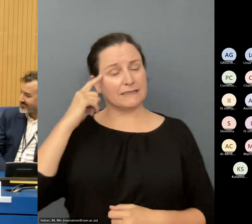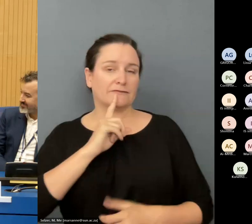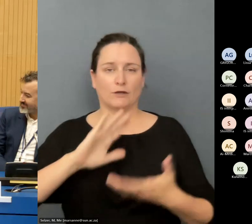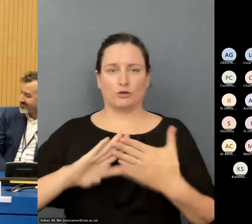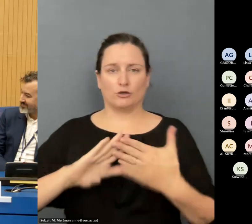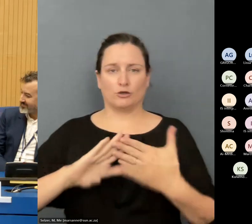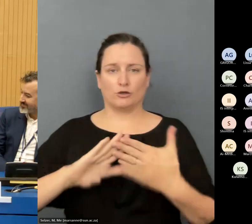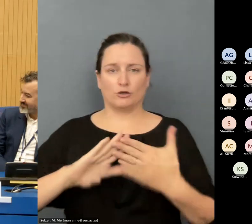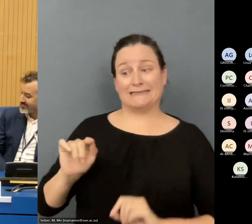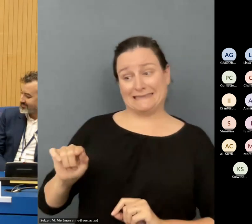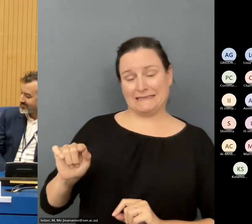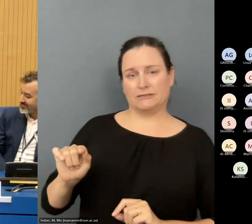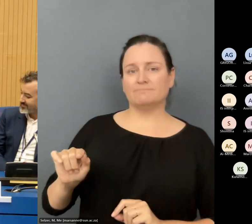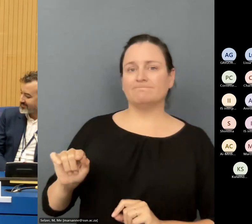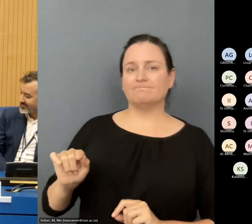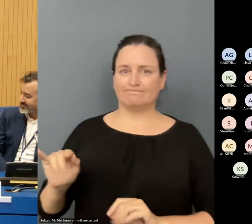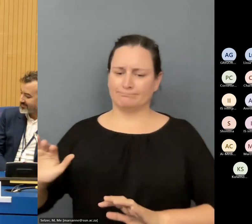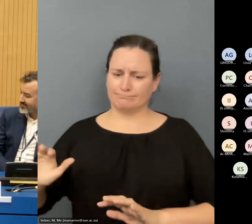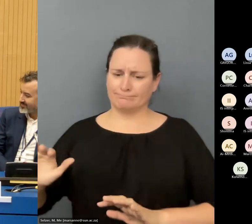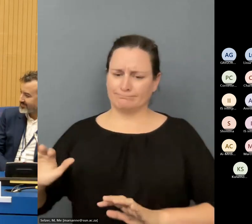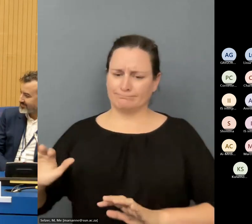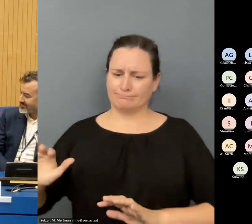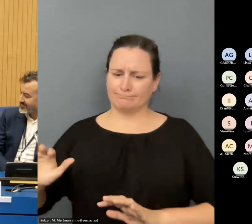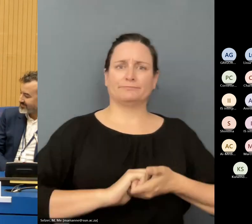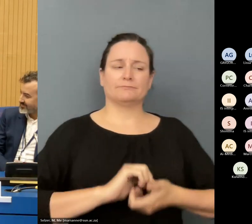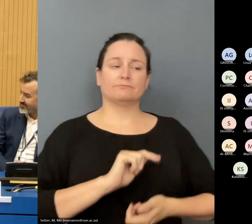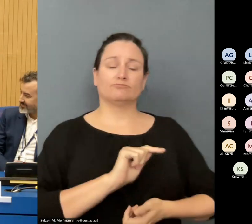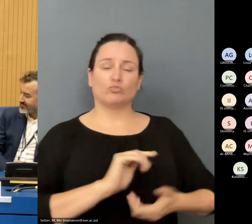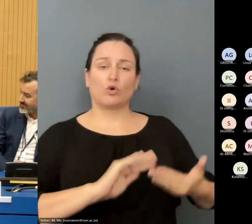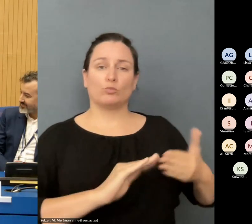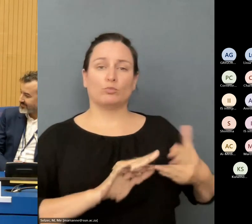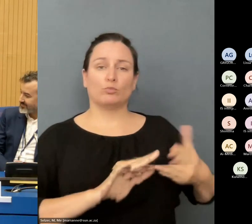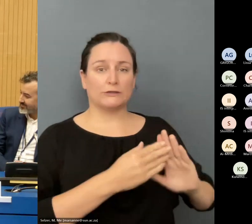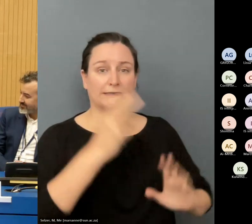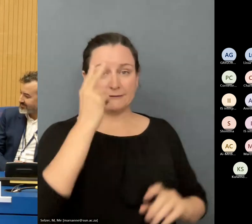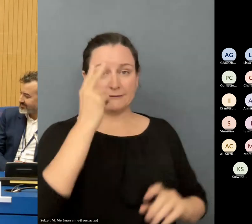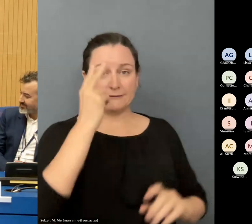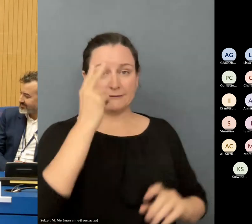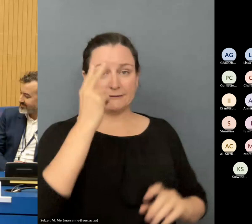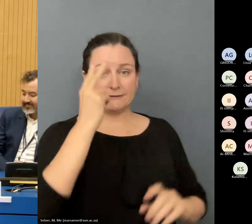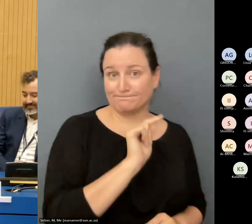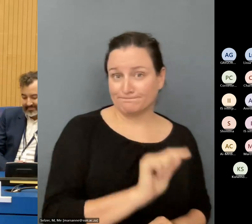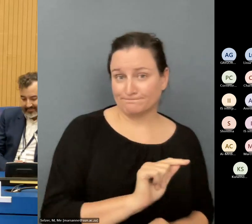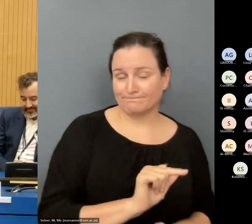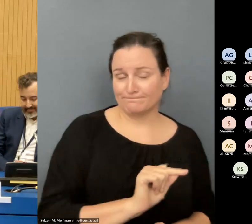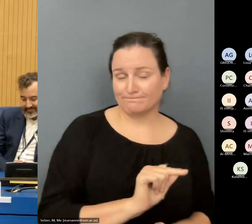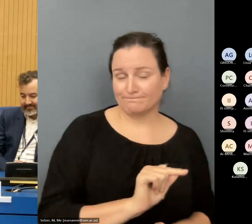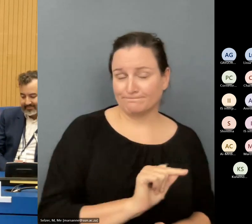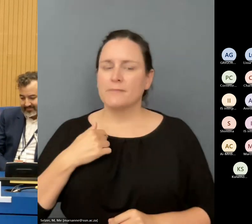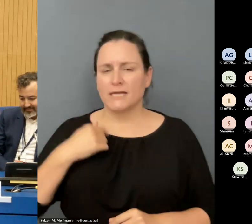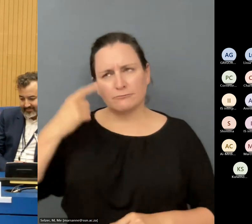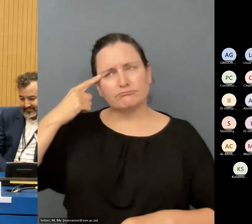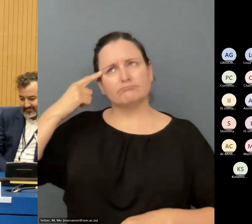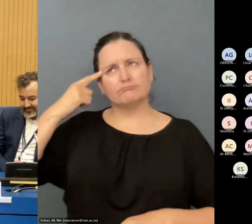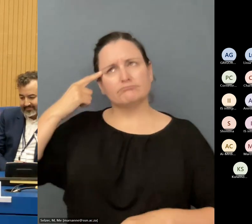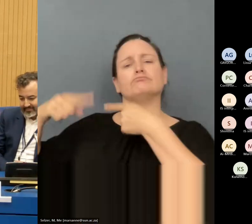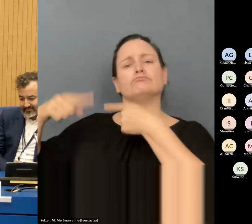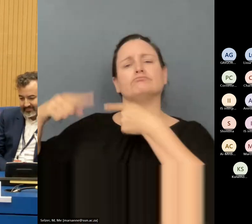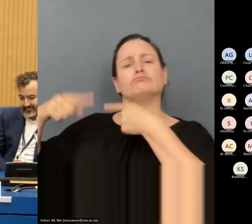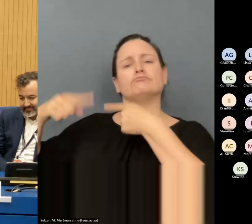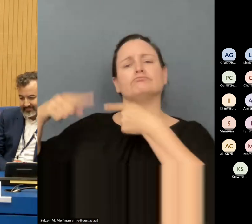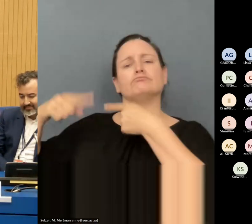common with the community of people with visual impairments. I remember a story about people unable to